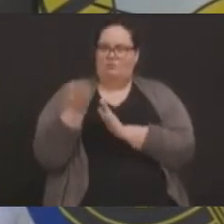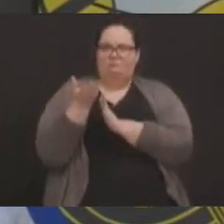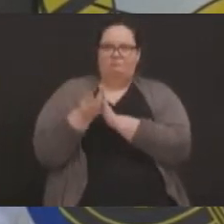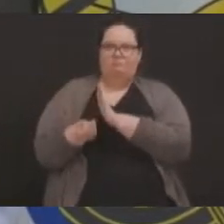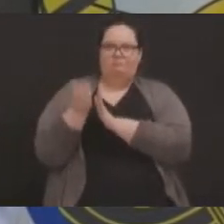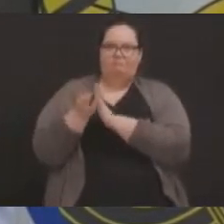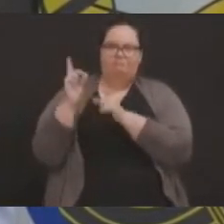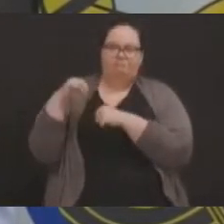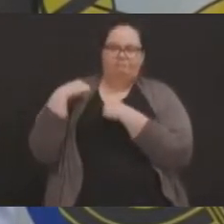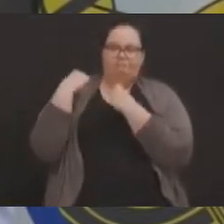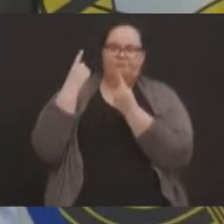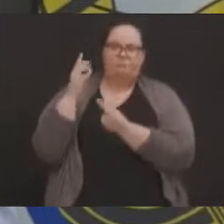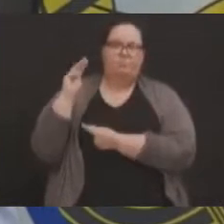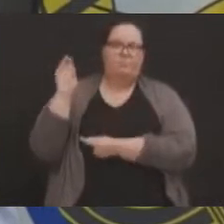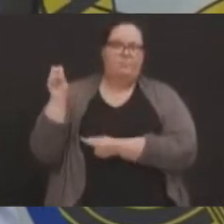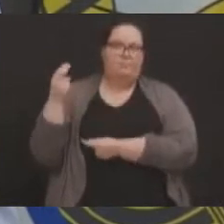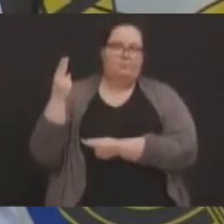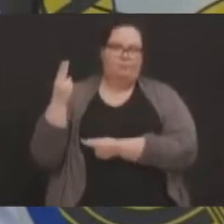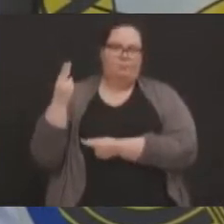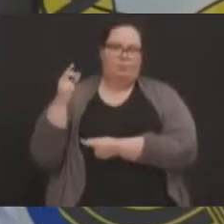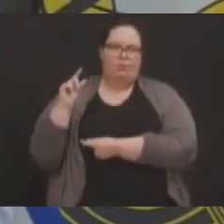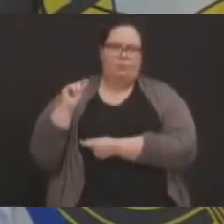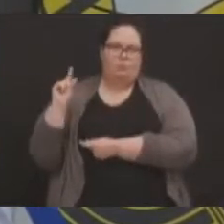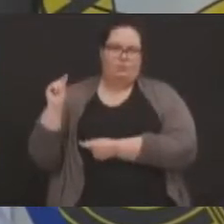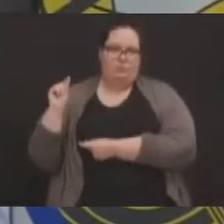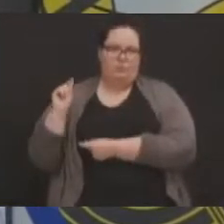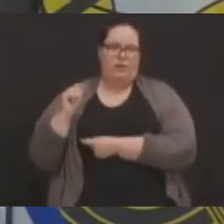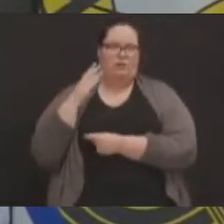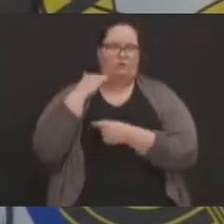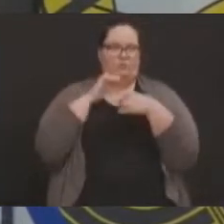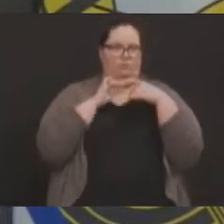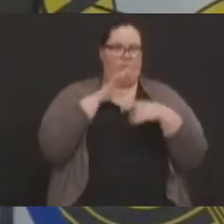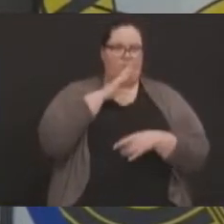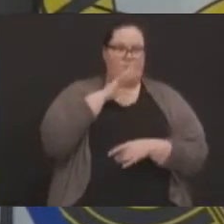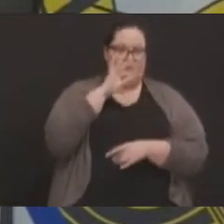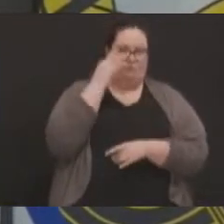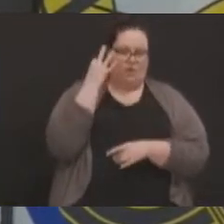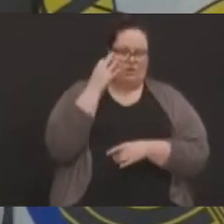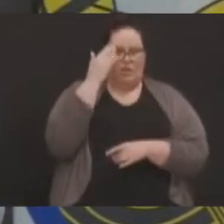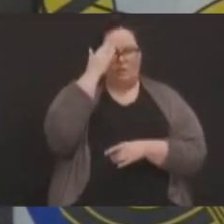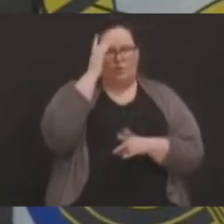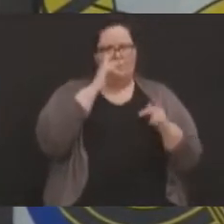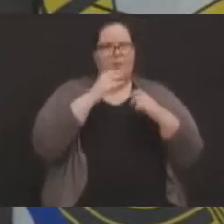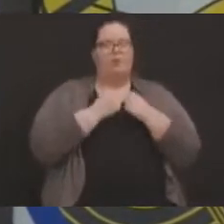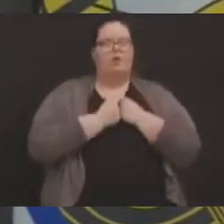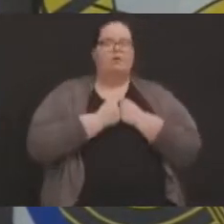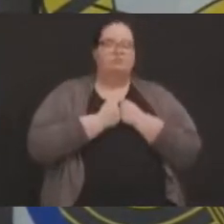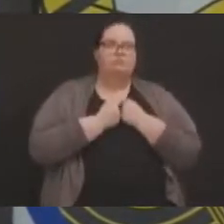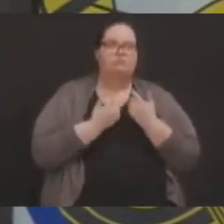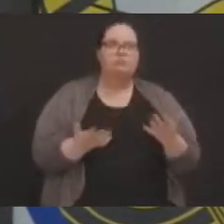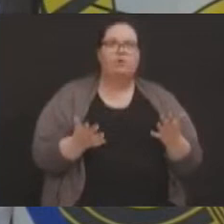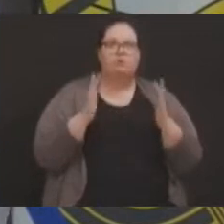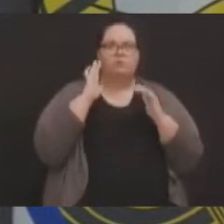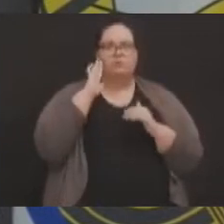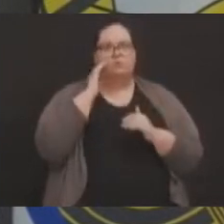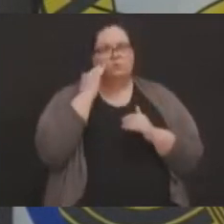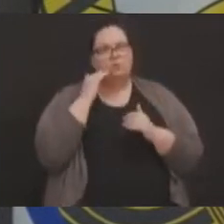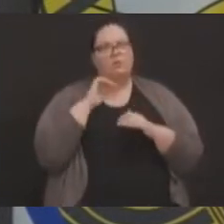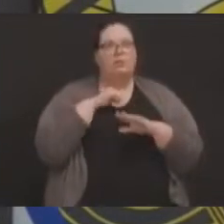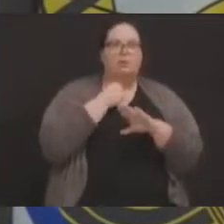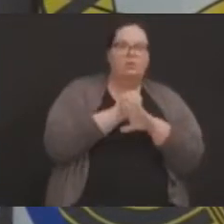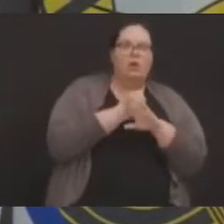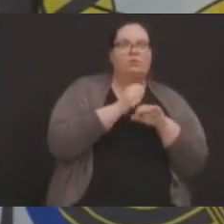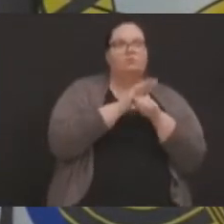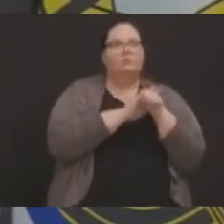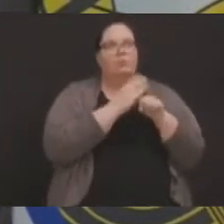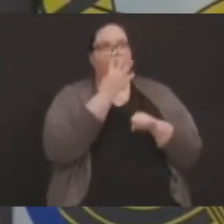being in lockdown in Zone 4. People are tired of being in the red phase in recovery. And many other things are tiring people out here